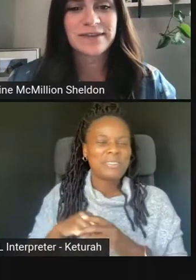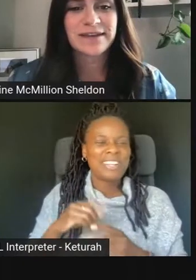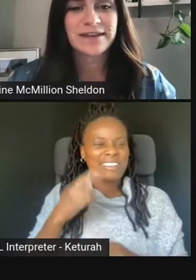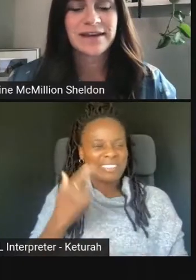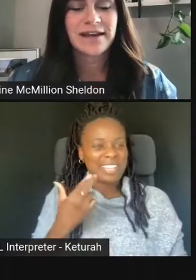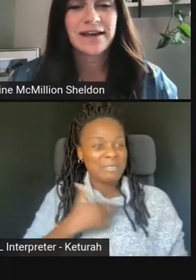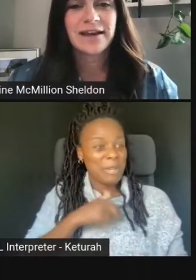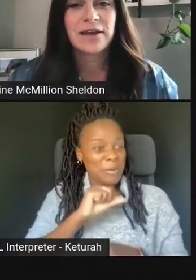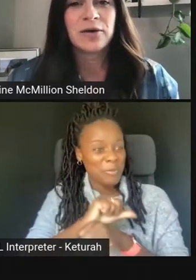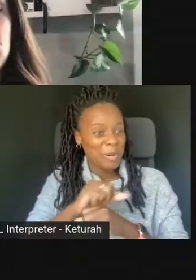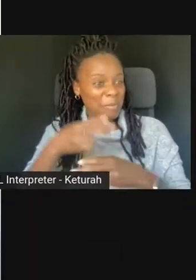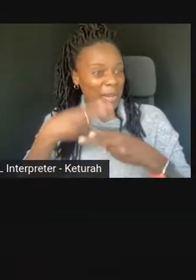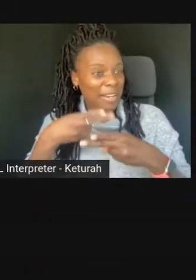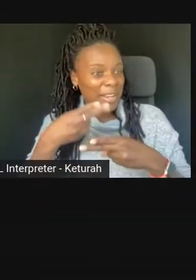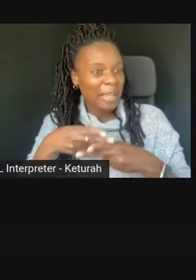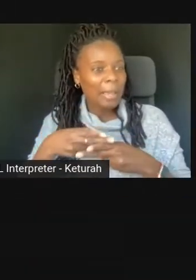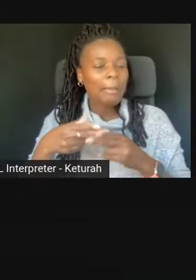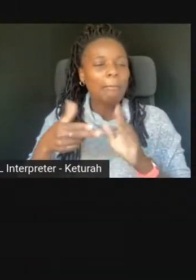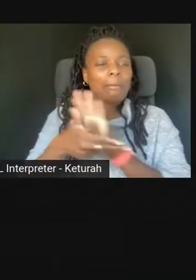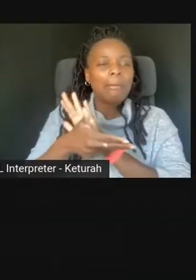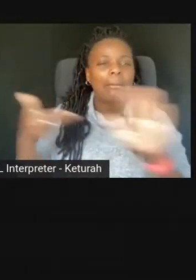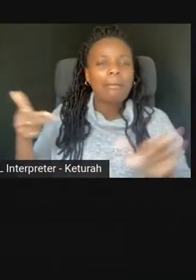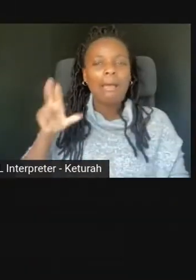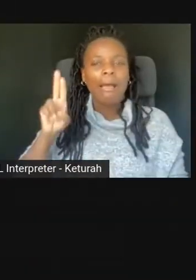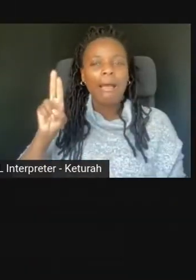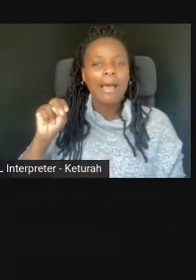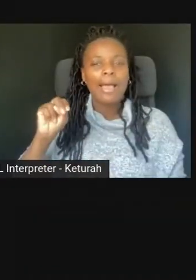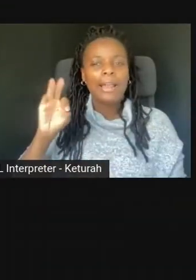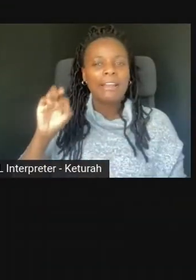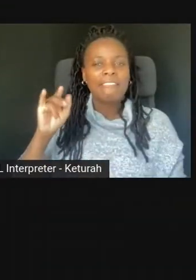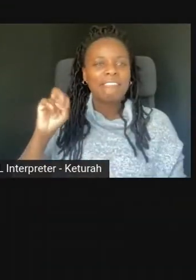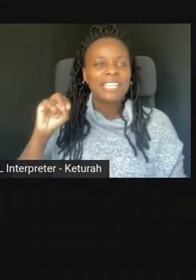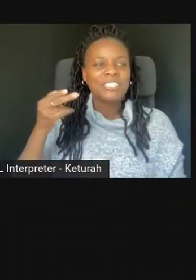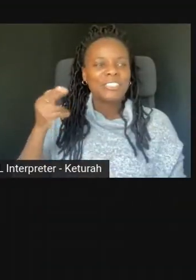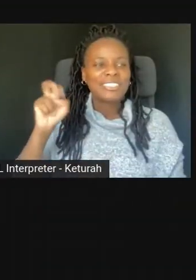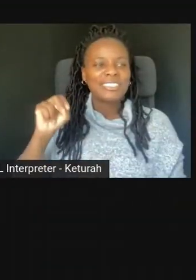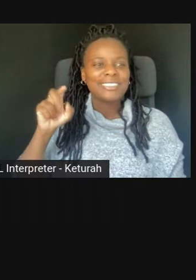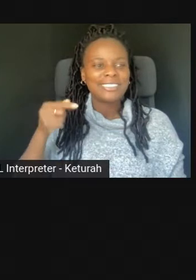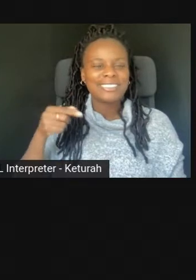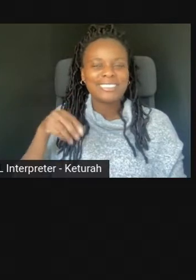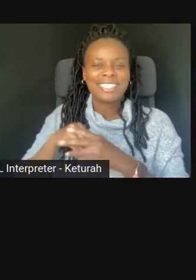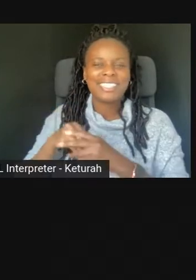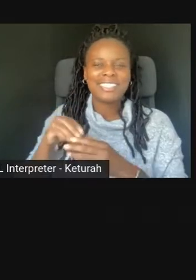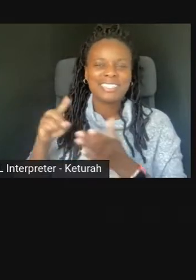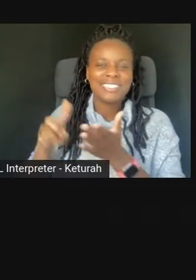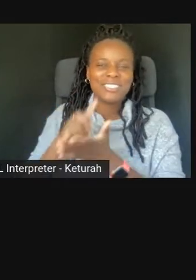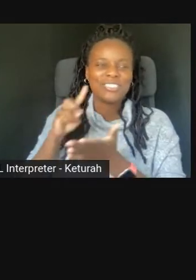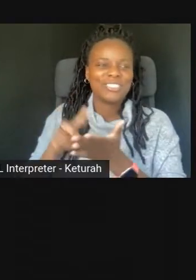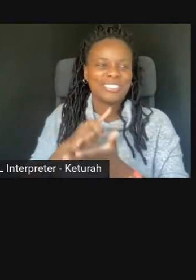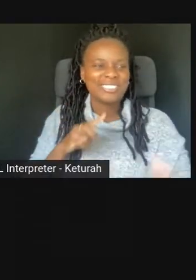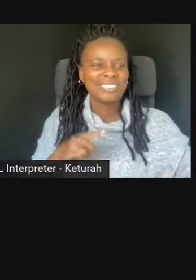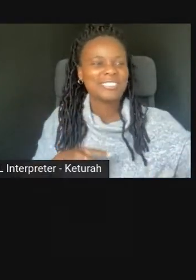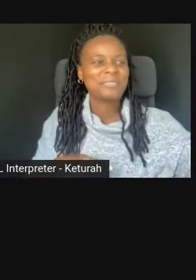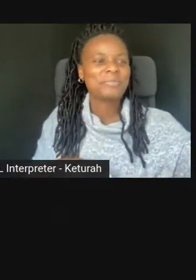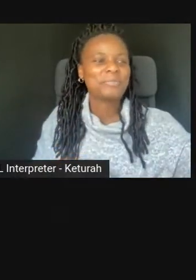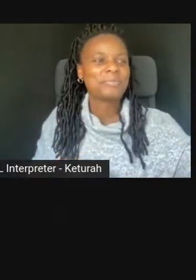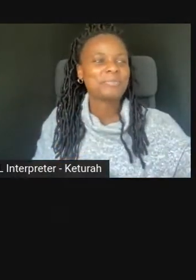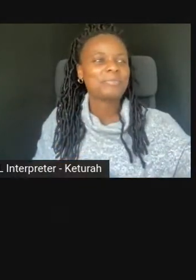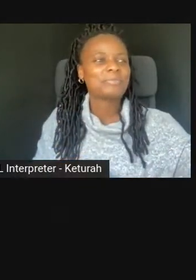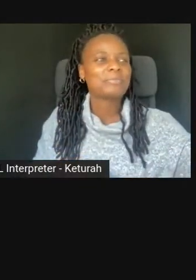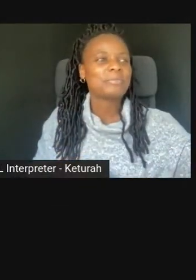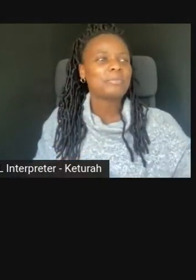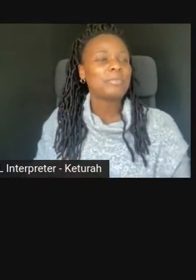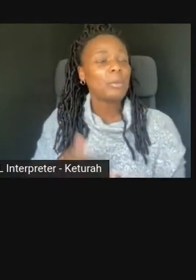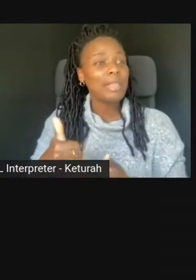dictionary. With the help of Creative Capital, I'm entering a new stage of my creative practice as I shun the comfortable